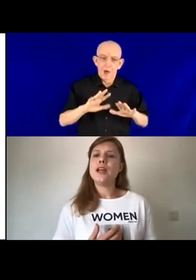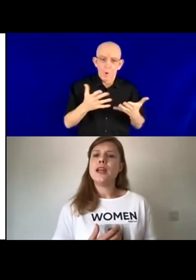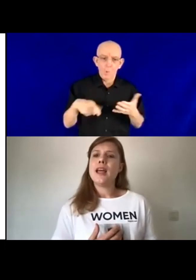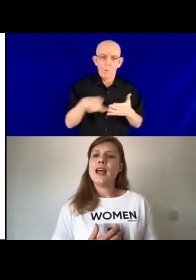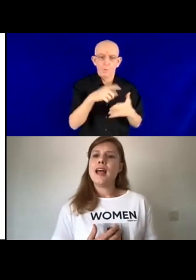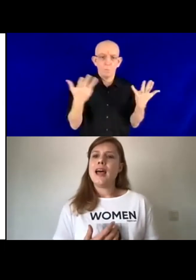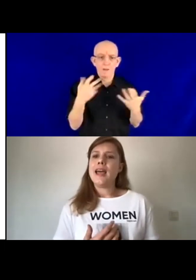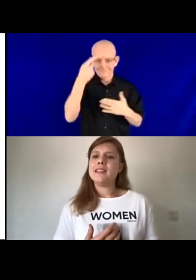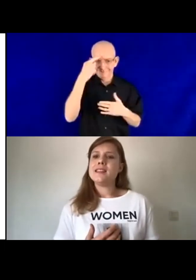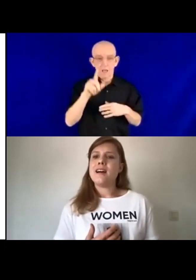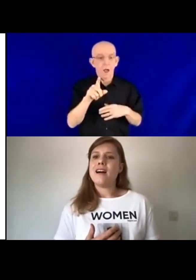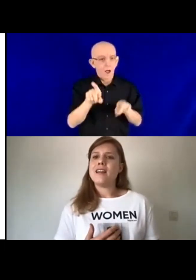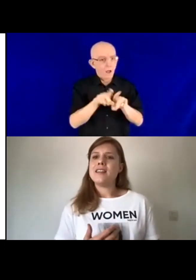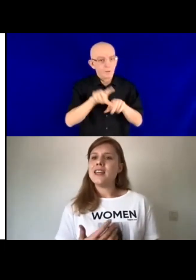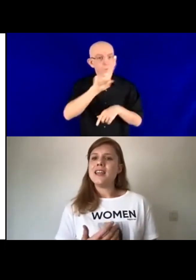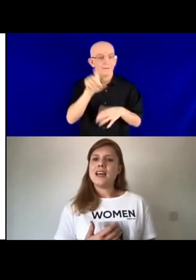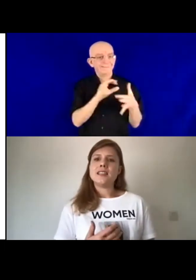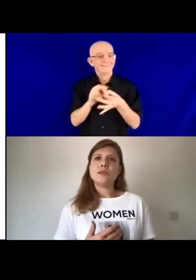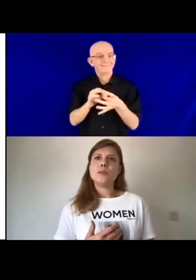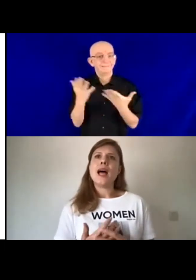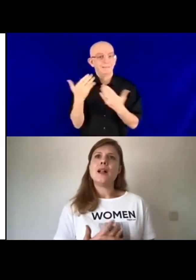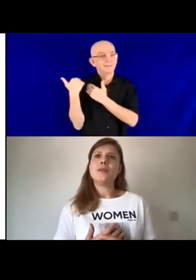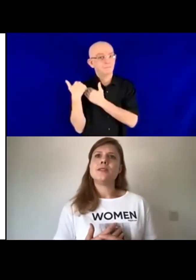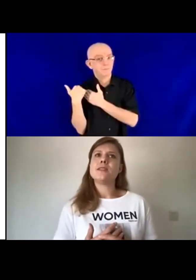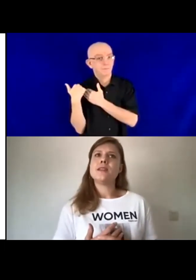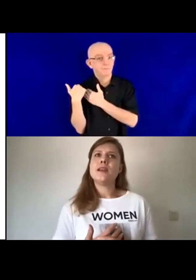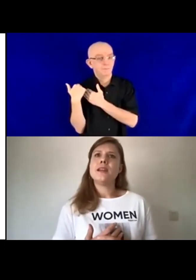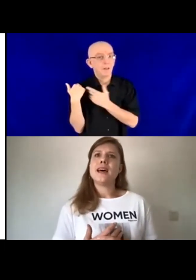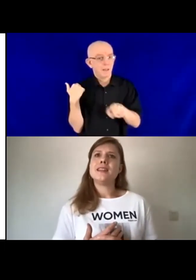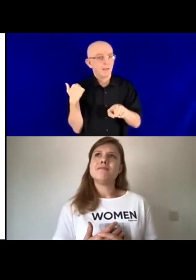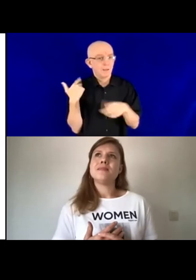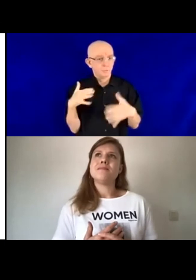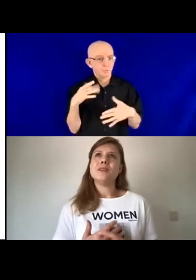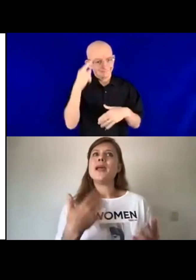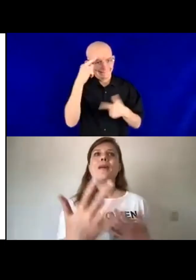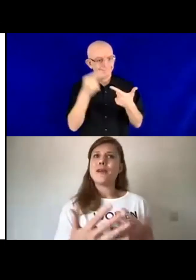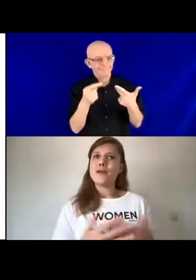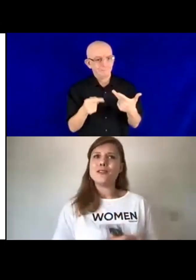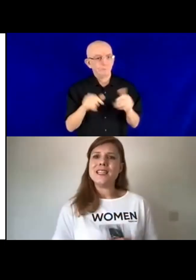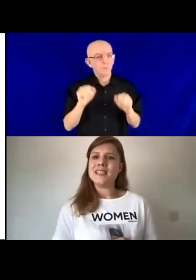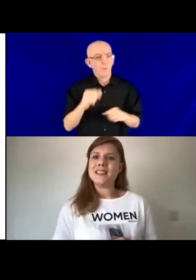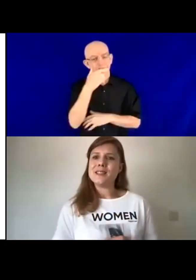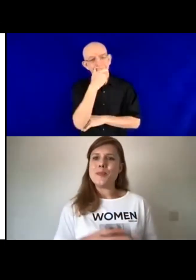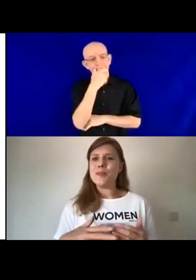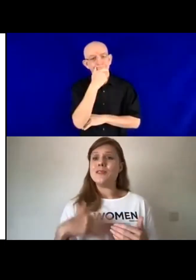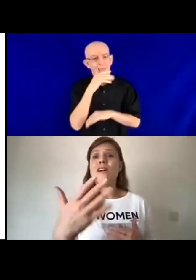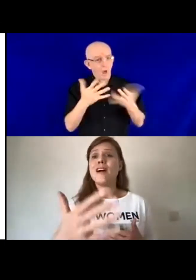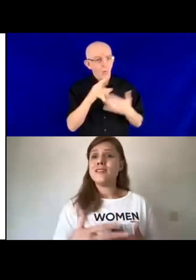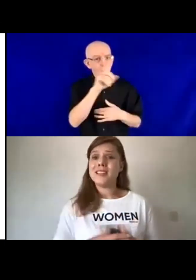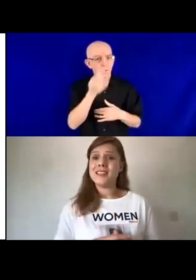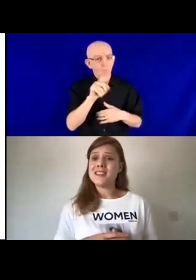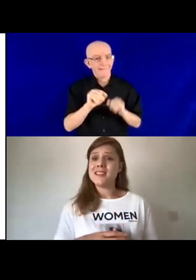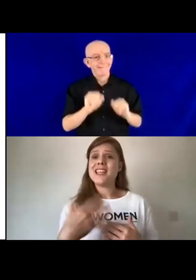future. And I think that it will help us that looking back over the years, maybe in